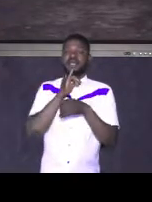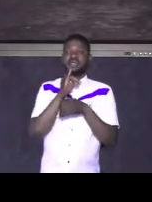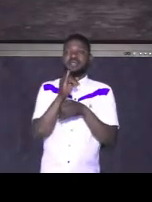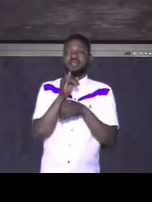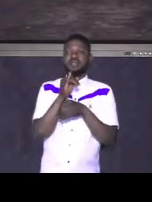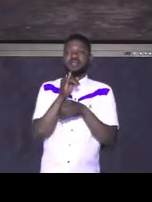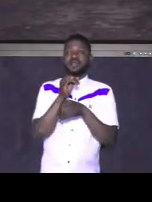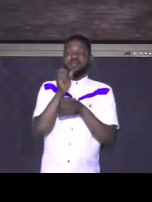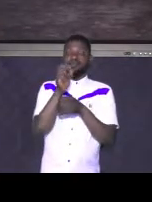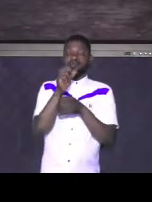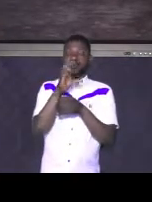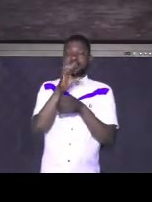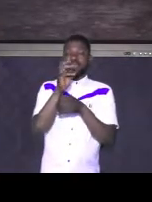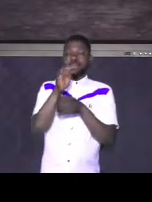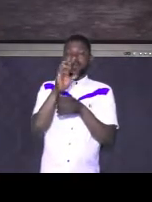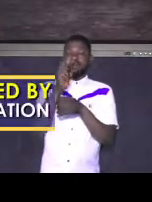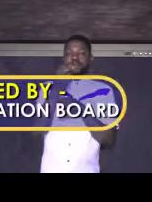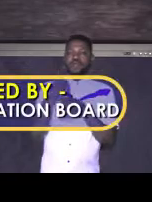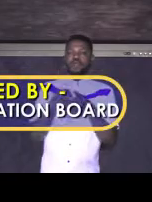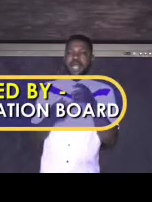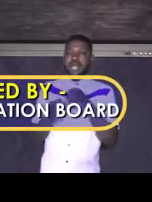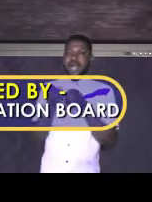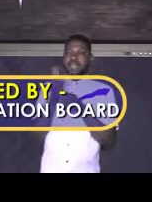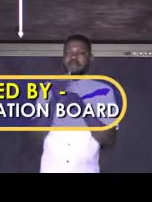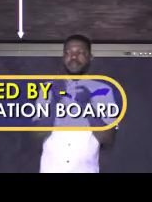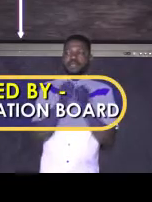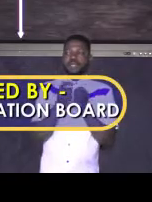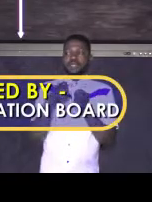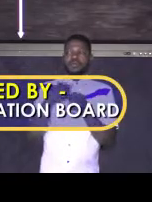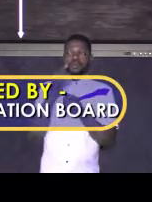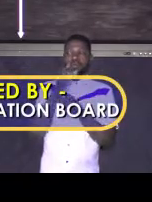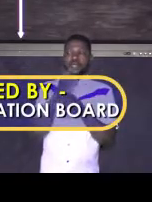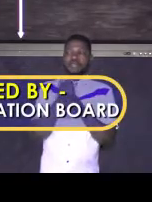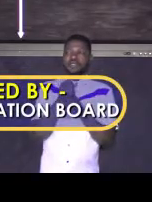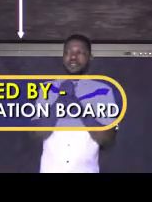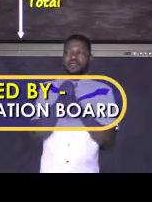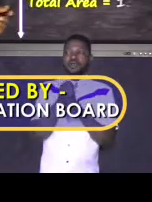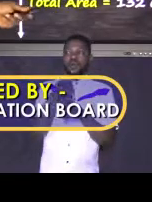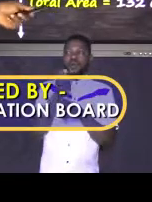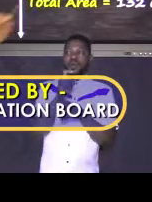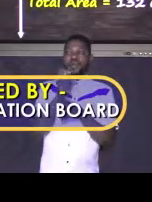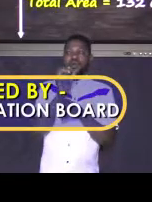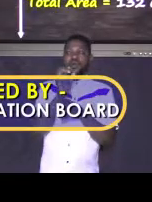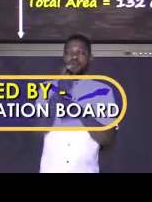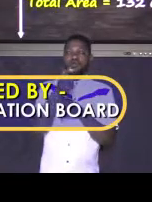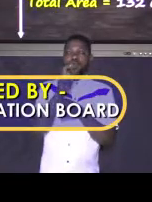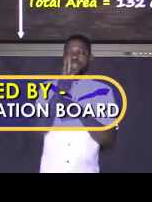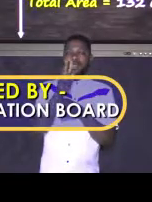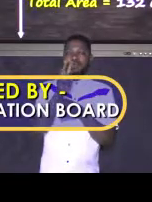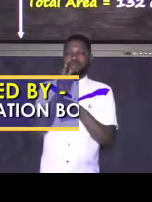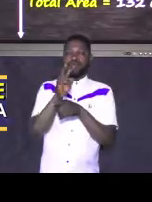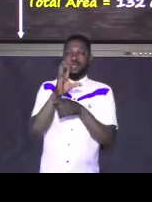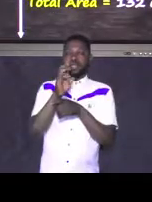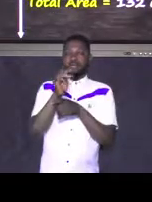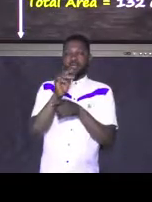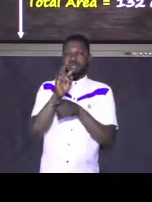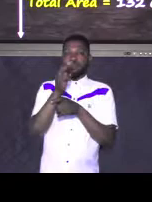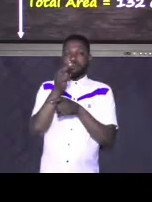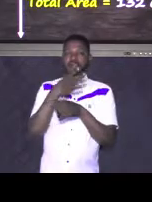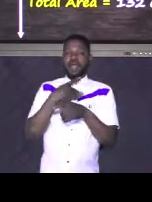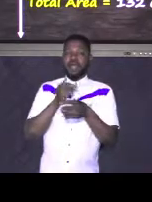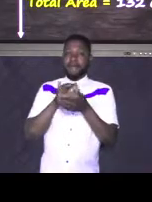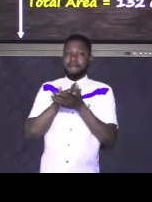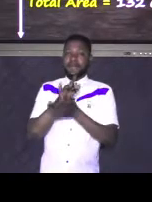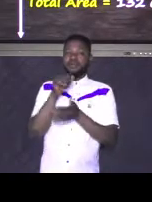is 12 centimeter squares. When we add them together, we will get 132 centimeter